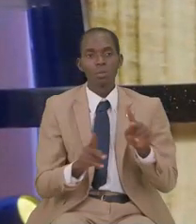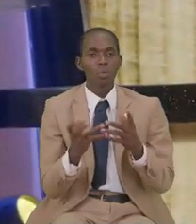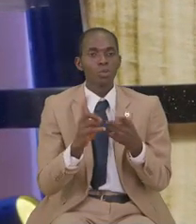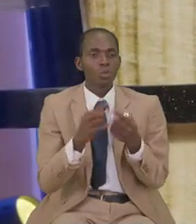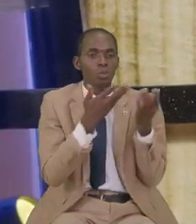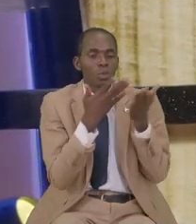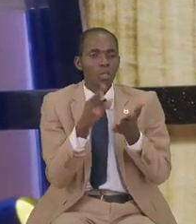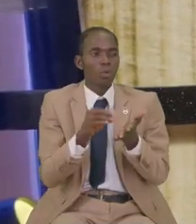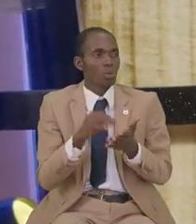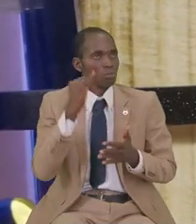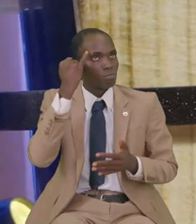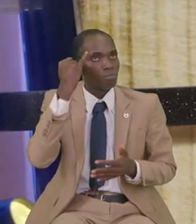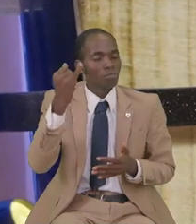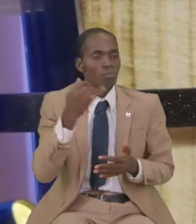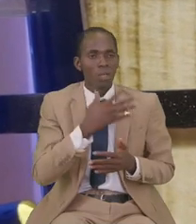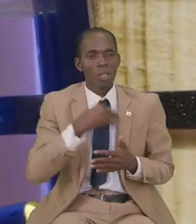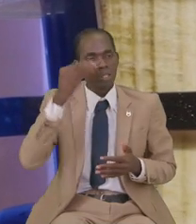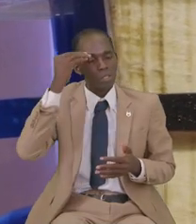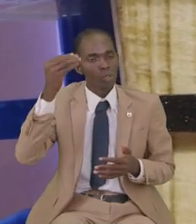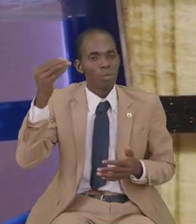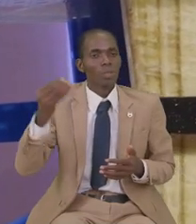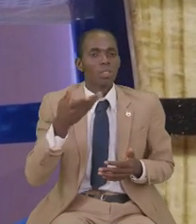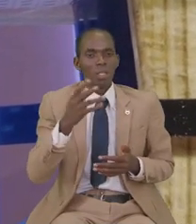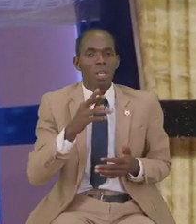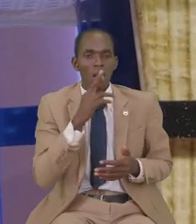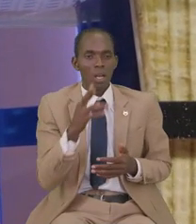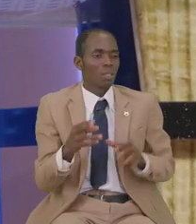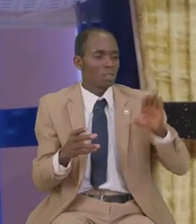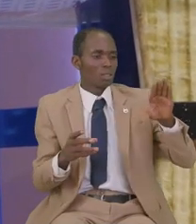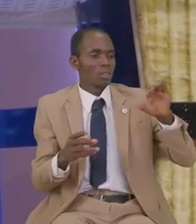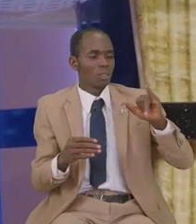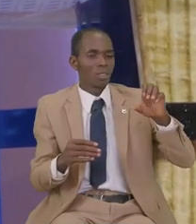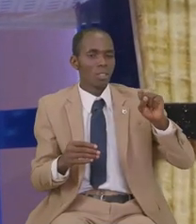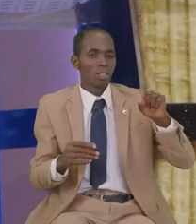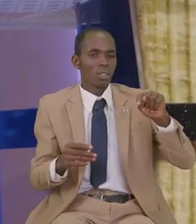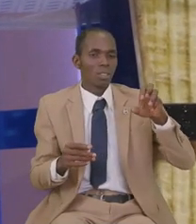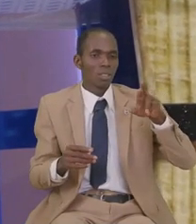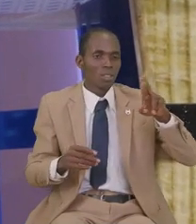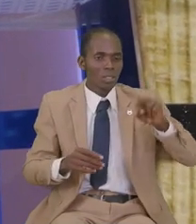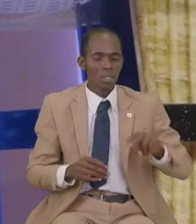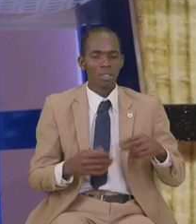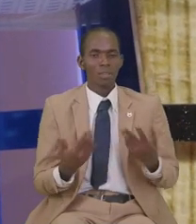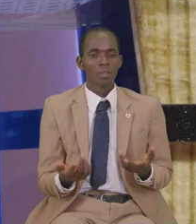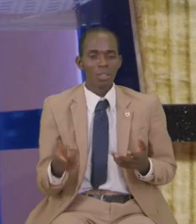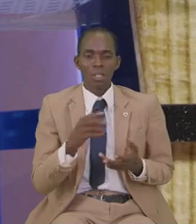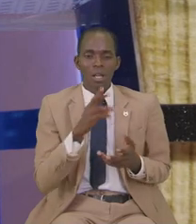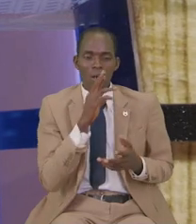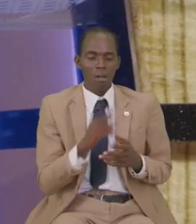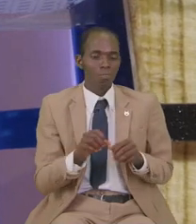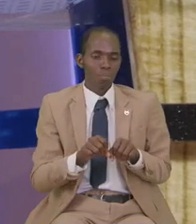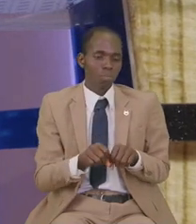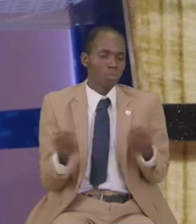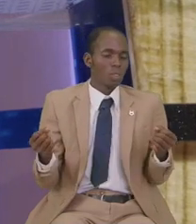opinions. And the Lord said, they're broken cisterns, they're cracked, they're human. They will not last. They will